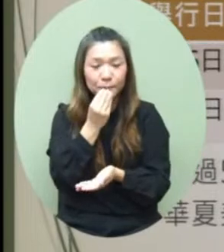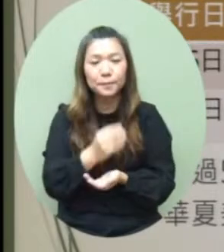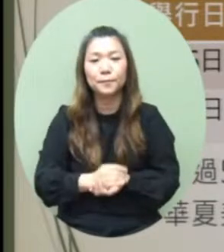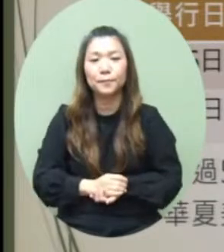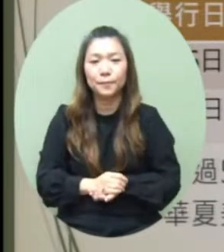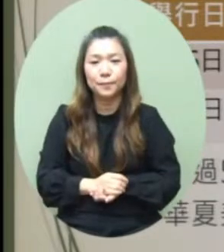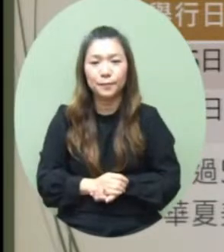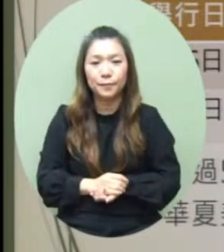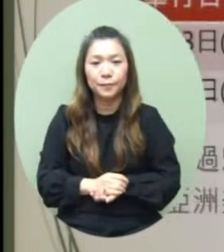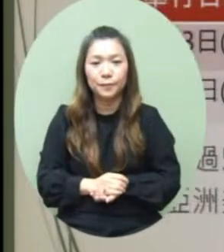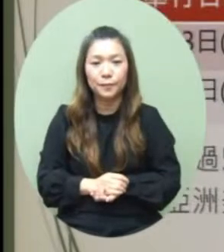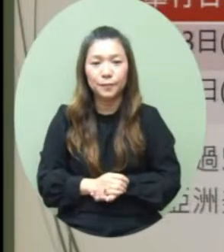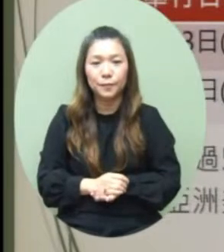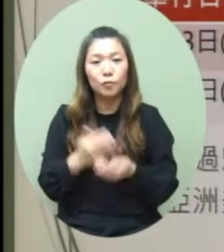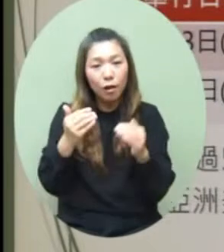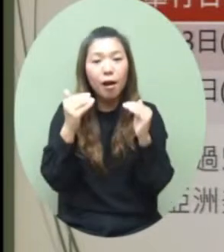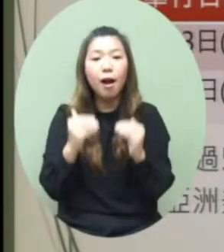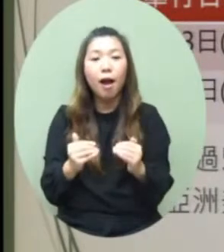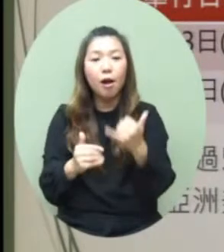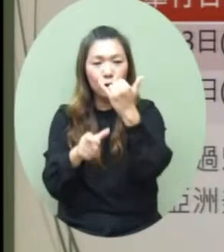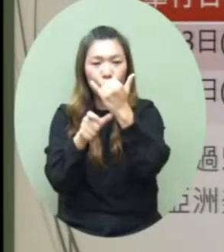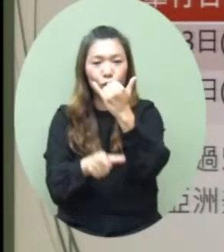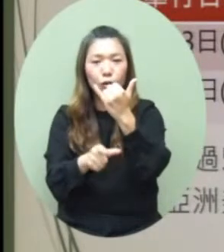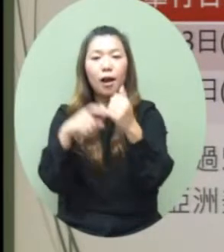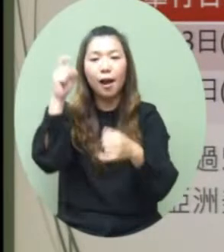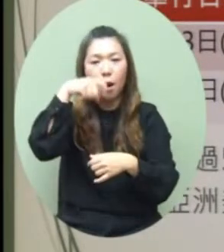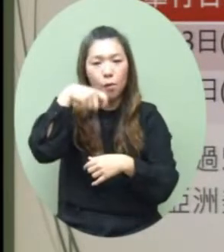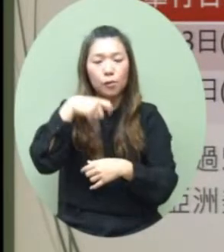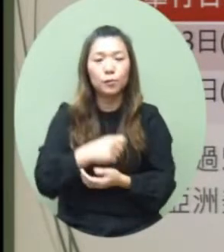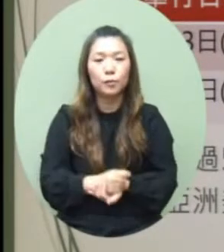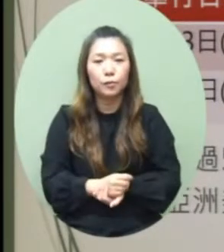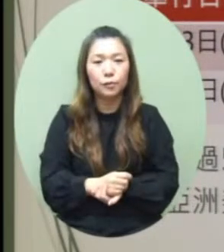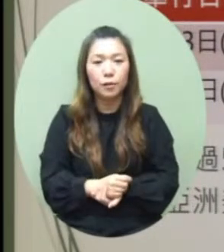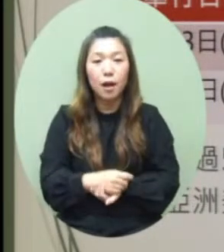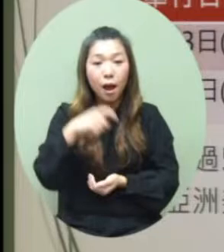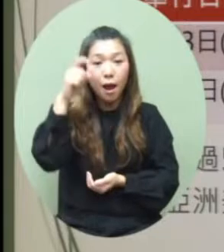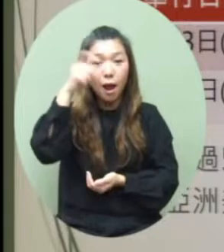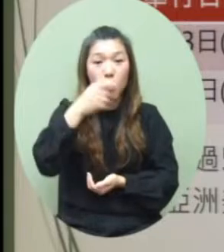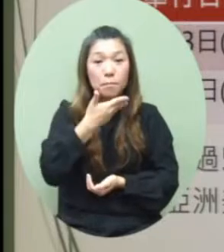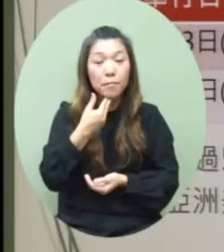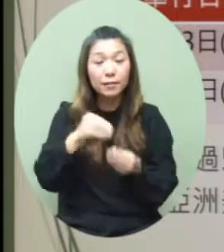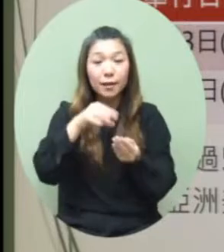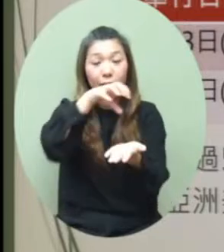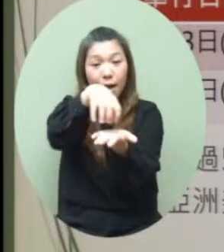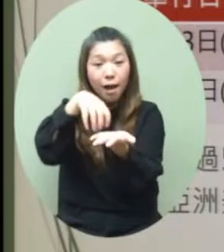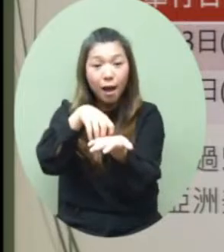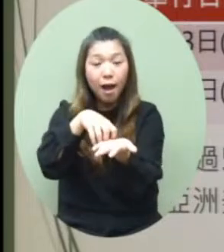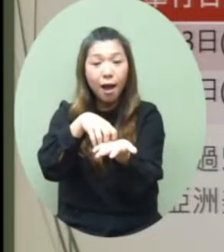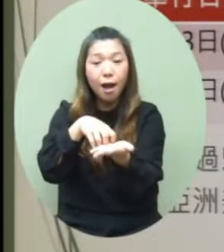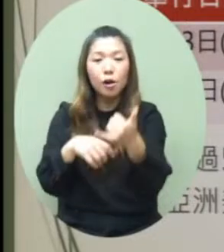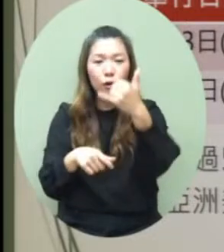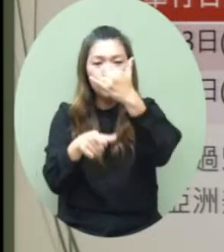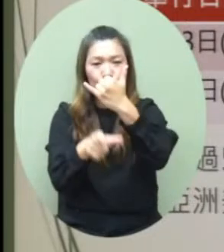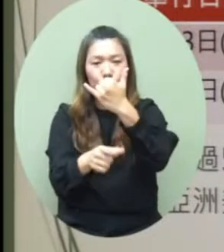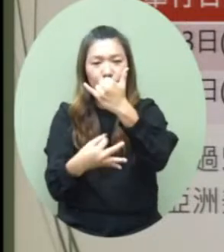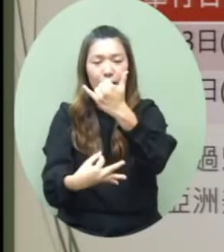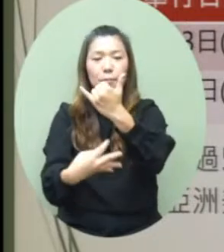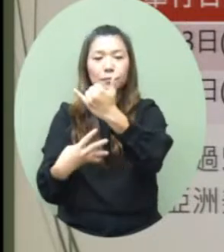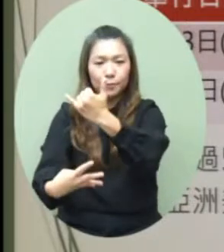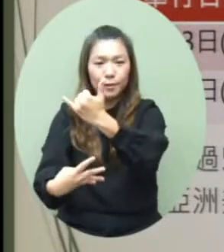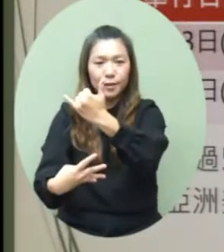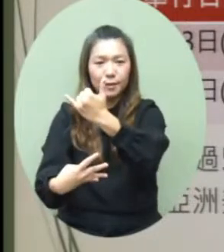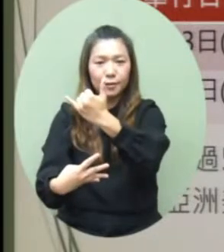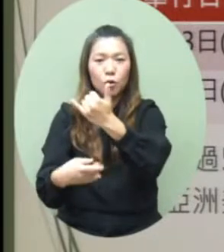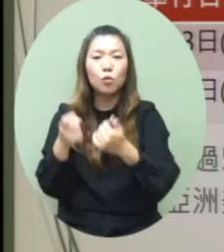citizens to bring in their families and enjoy the gourmet together. And then in June, another